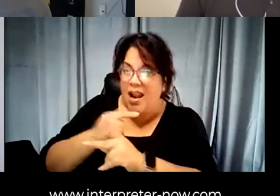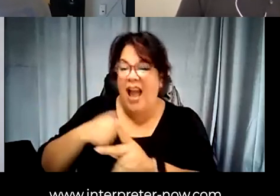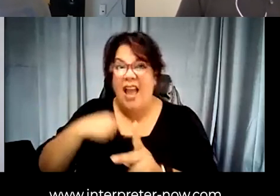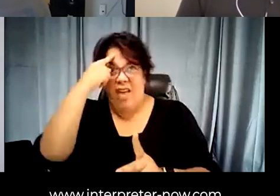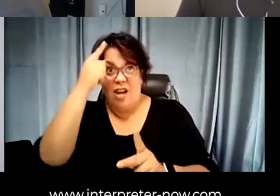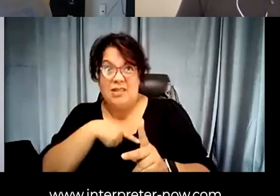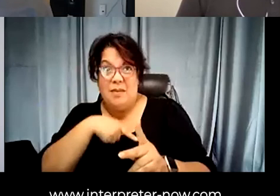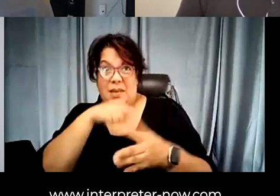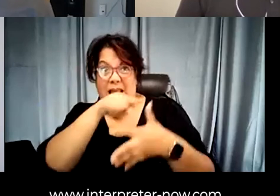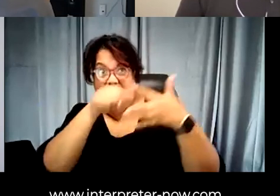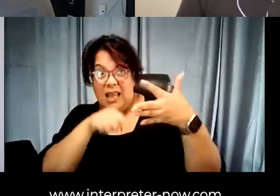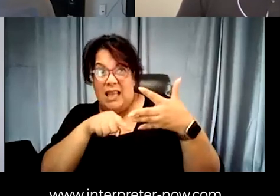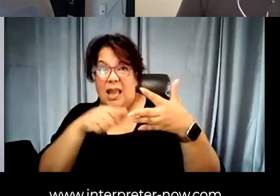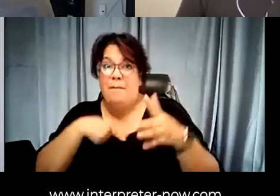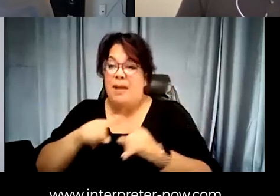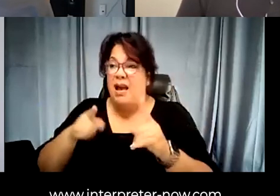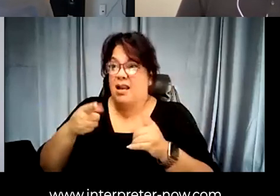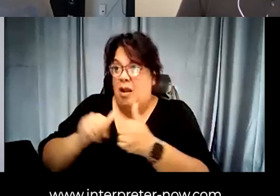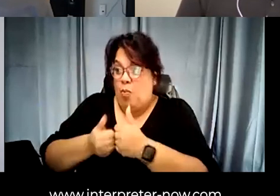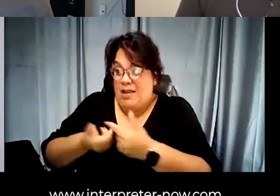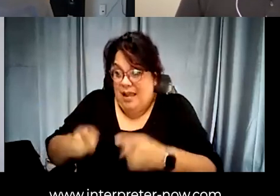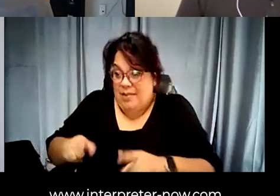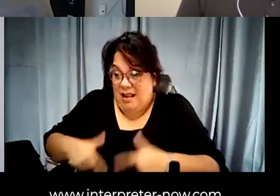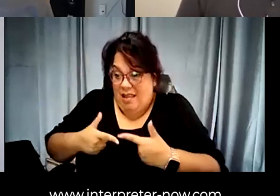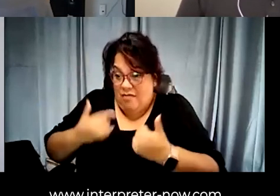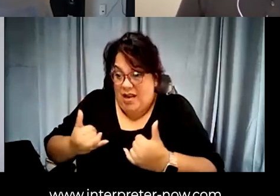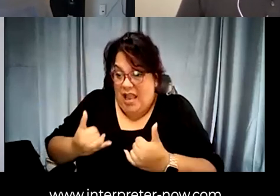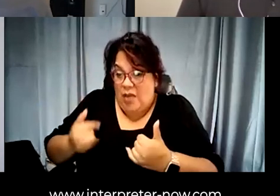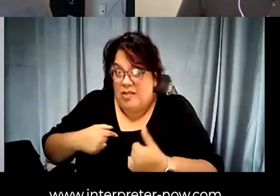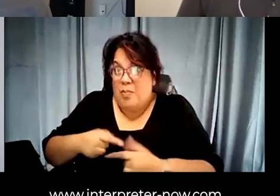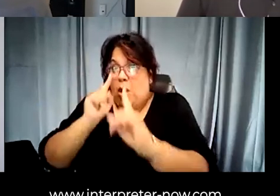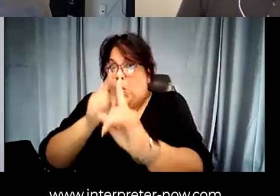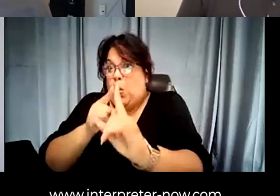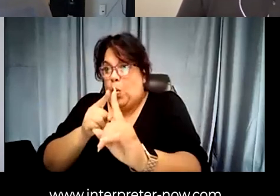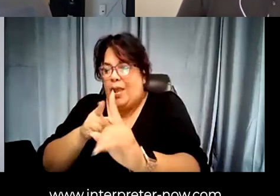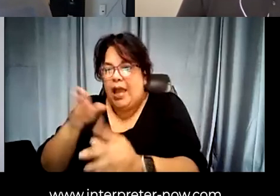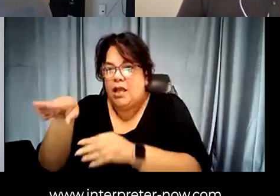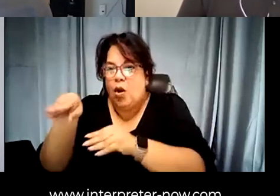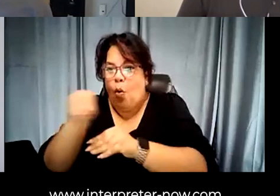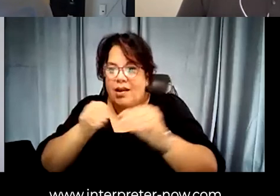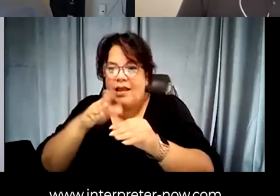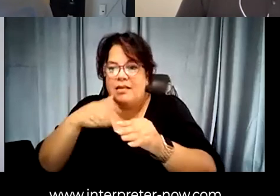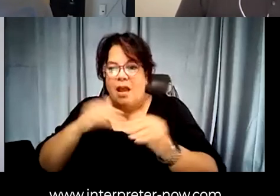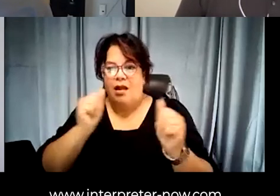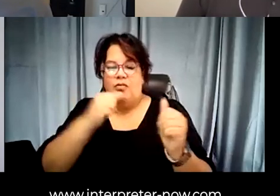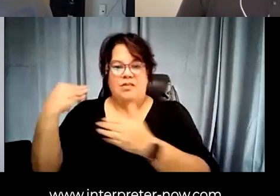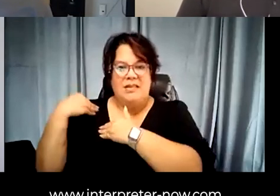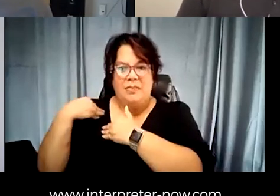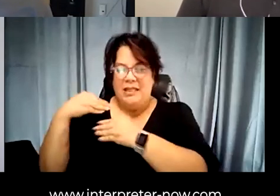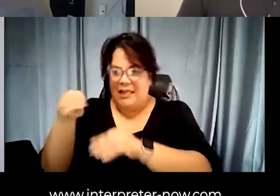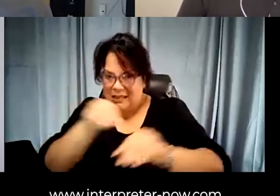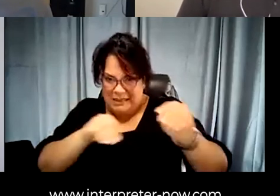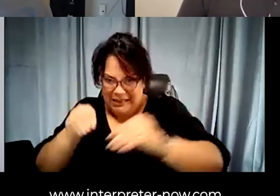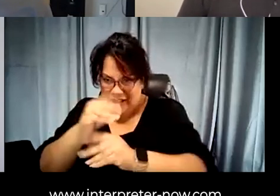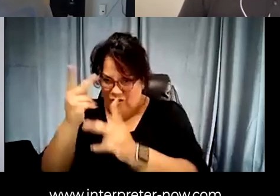but the way that life is going, this is what I'm aiming for. And then we reorganize responsibilities accordingly. So being very real